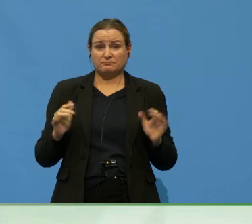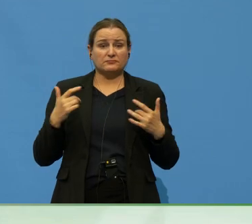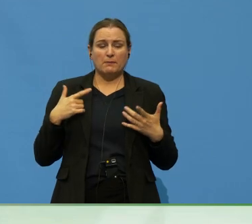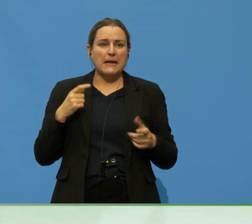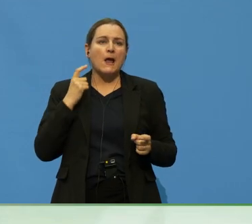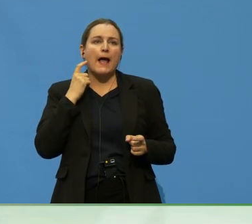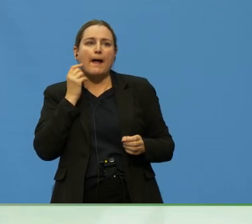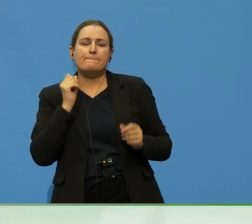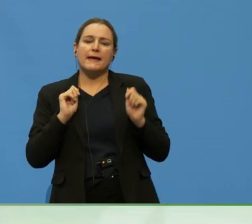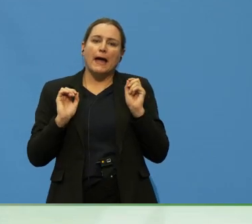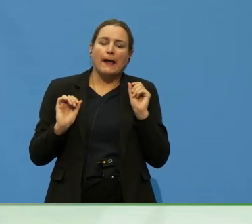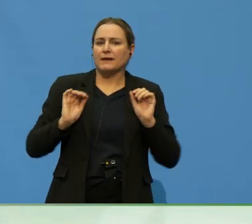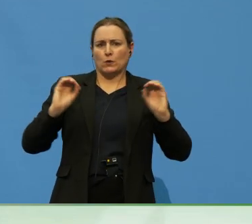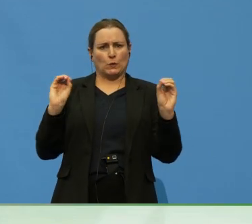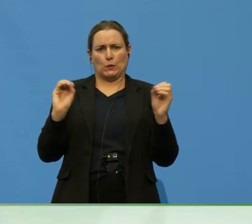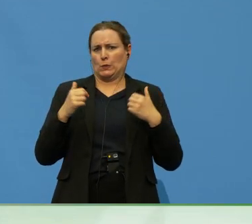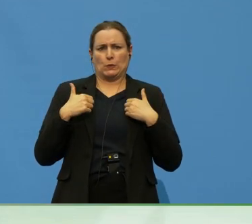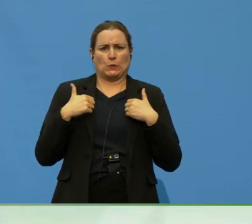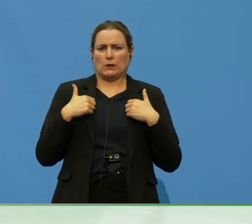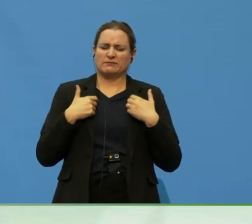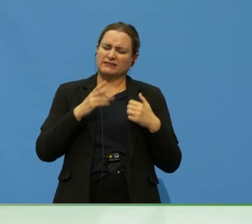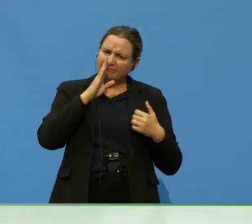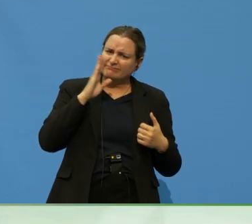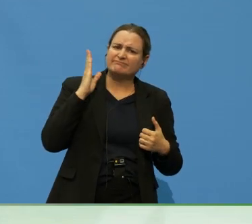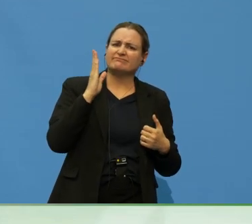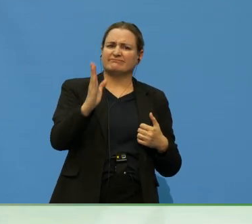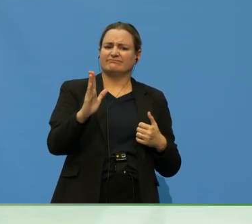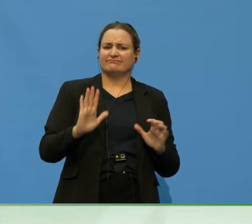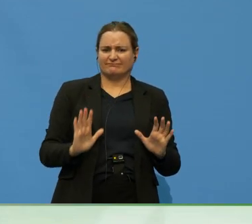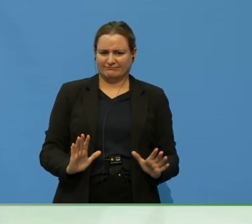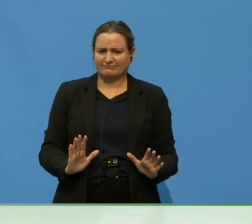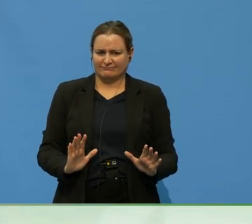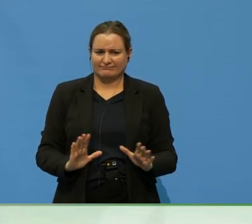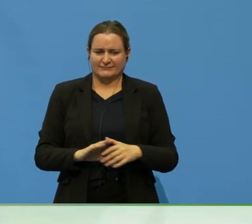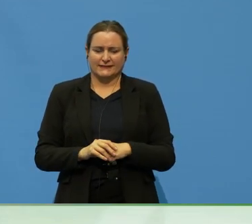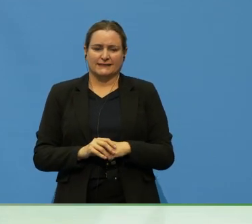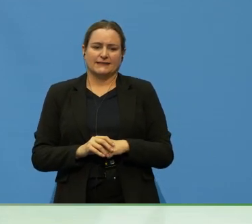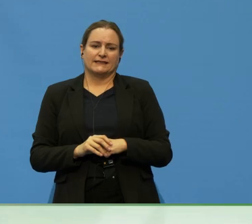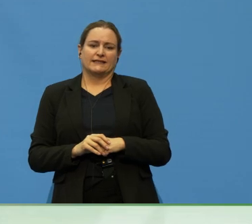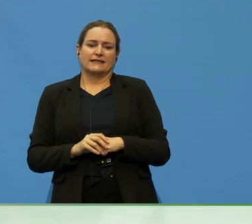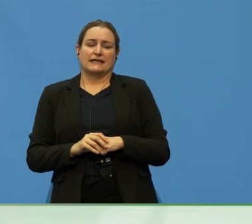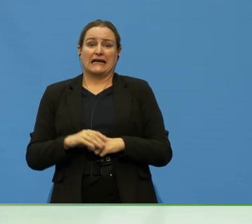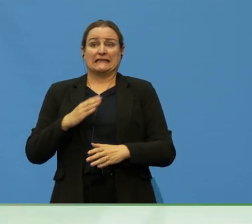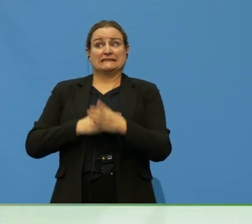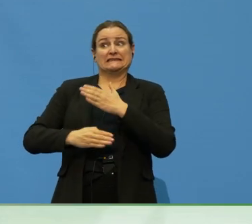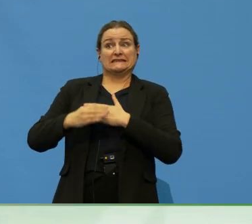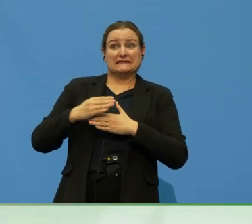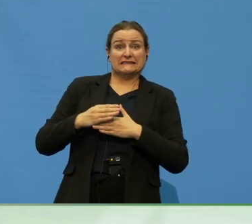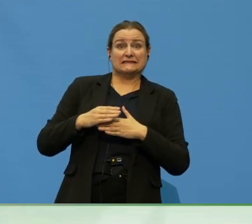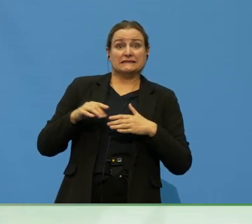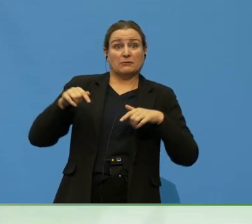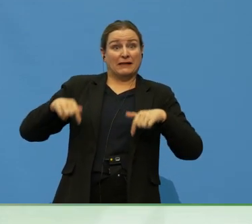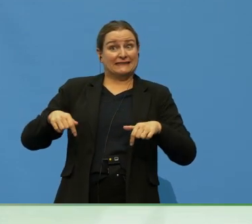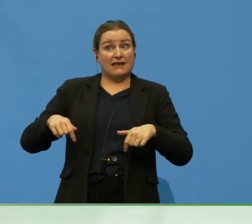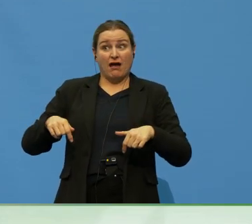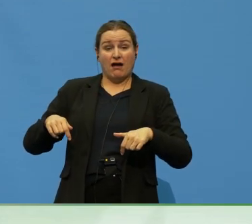the very clever and sophisticated push and pull of the disability community in Canada, we would not